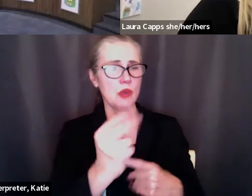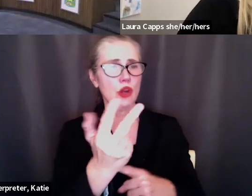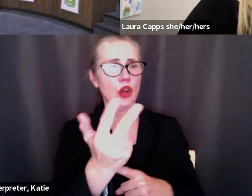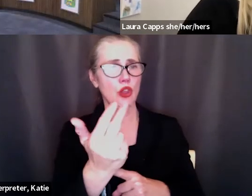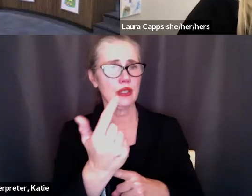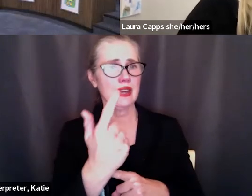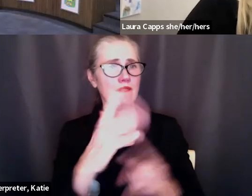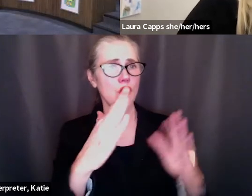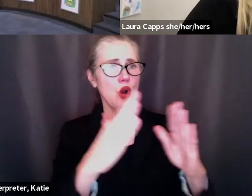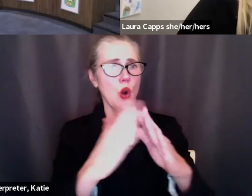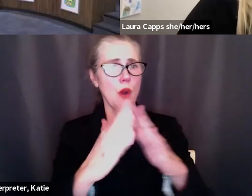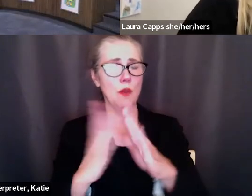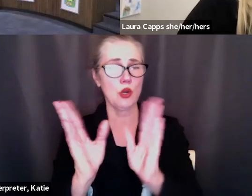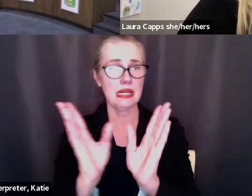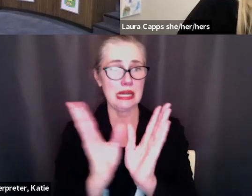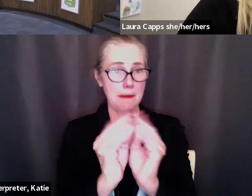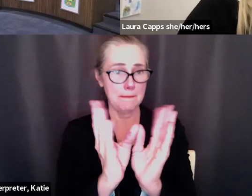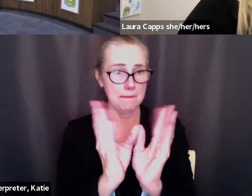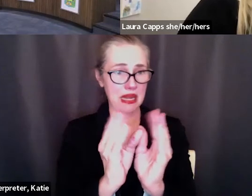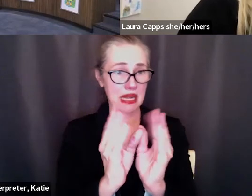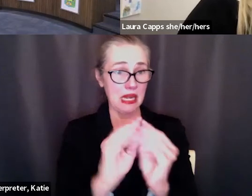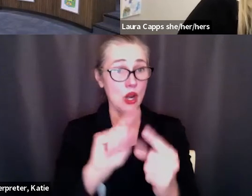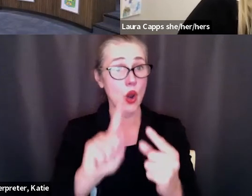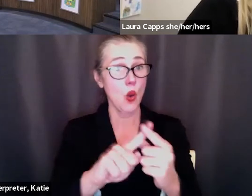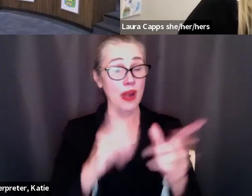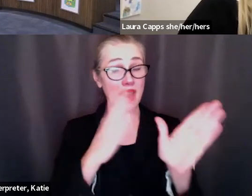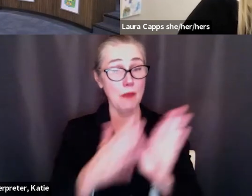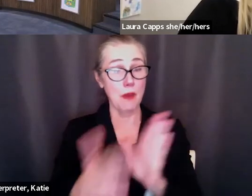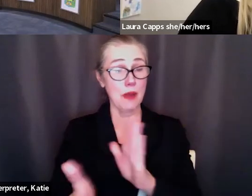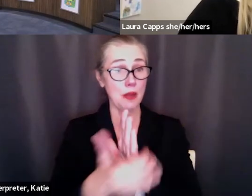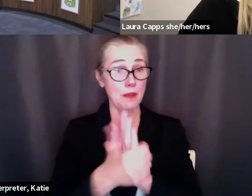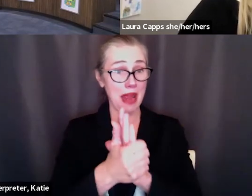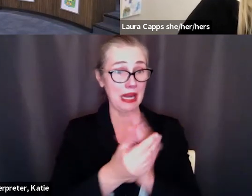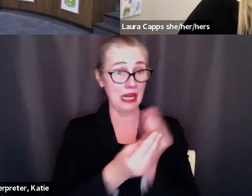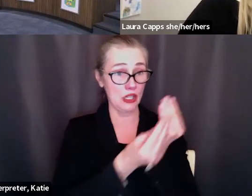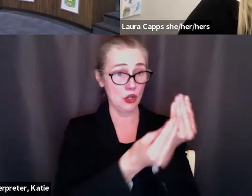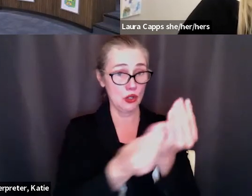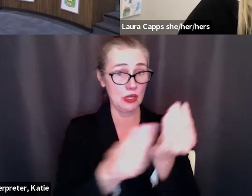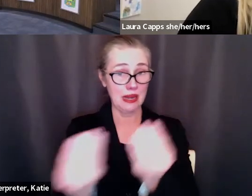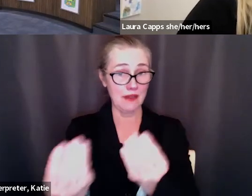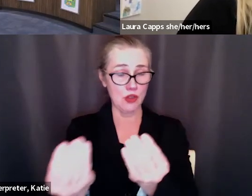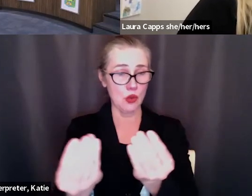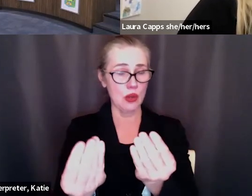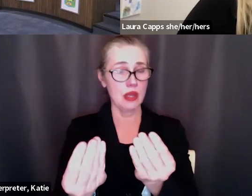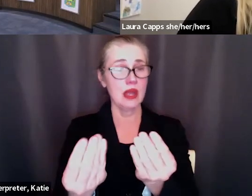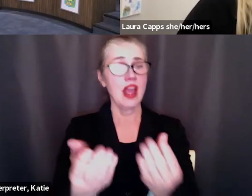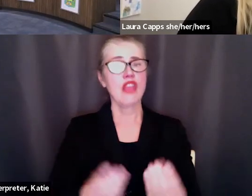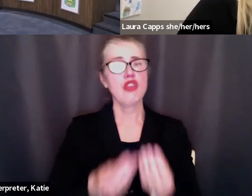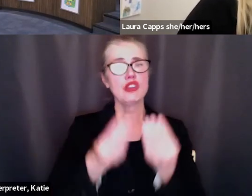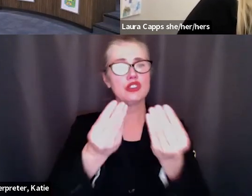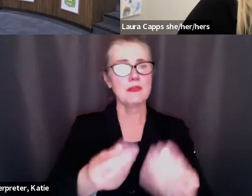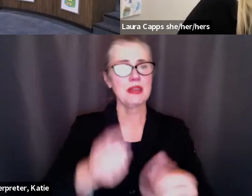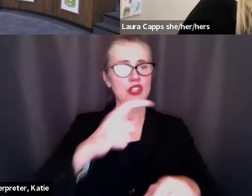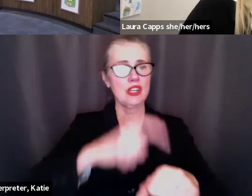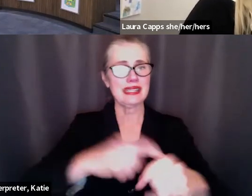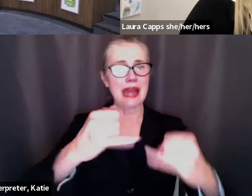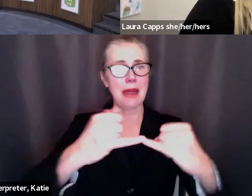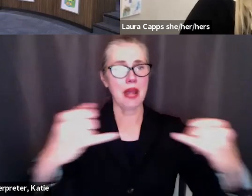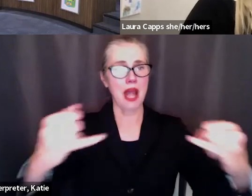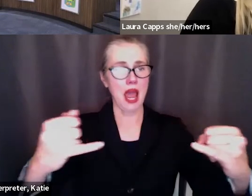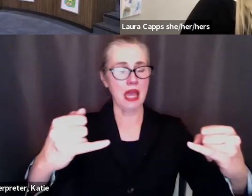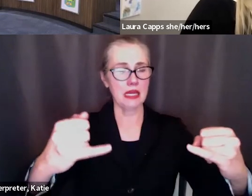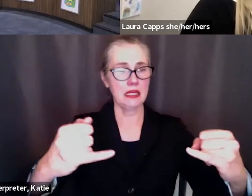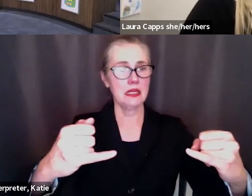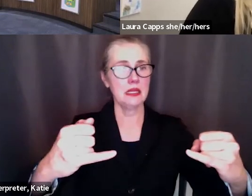preparing the board packet for this meeting and meeting the submission deadline the maps that you see in front of you were what